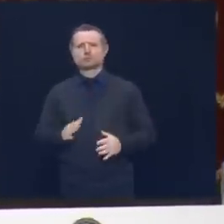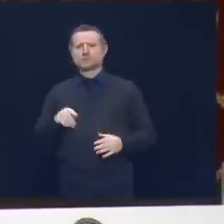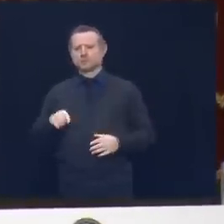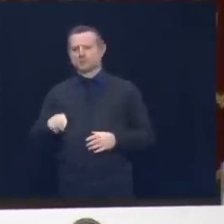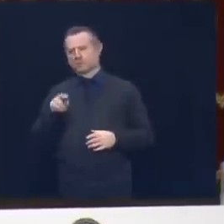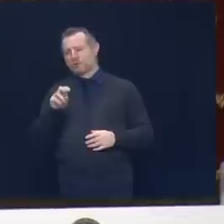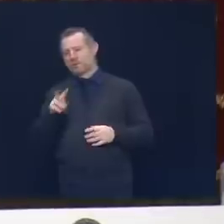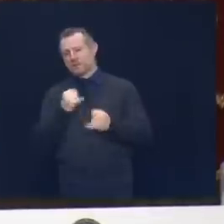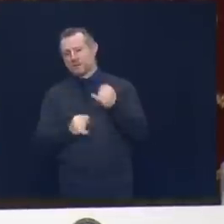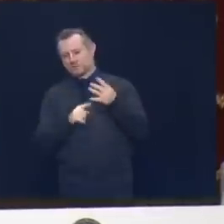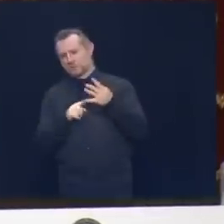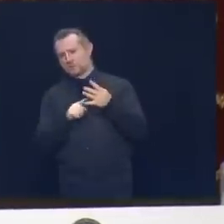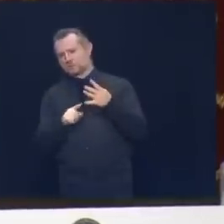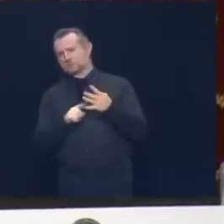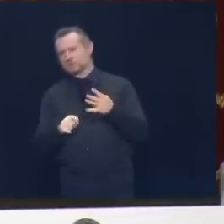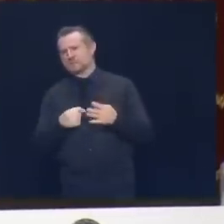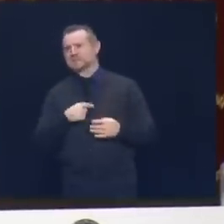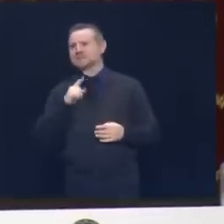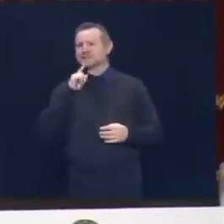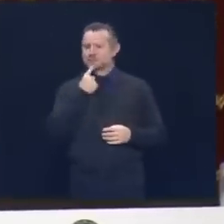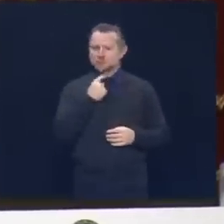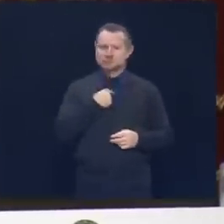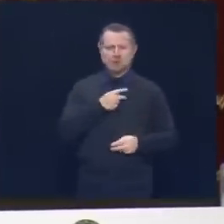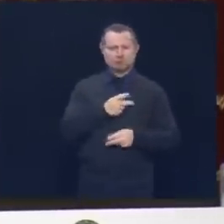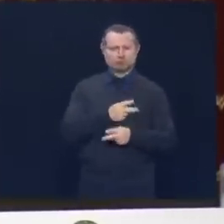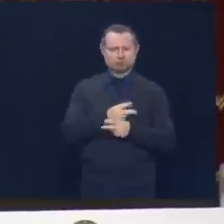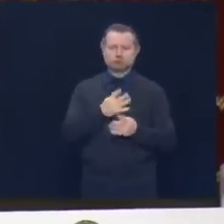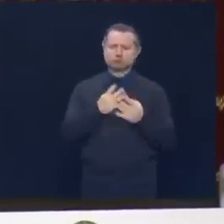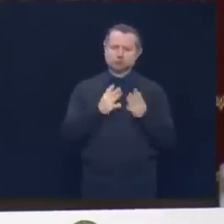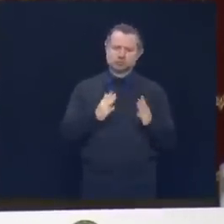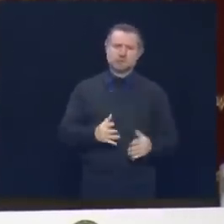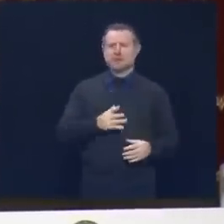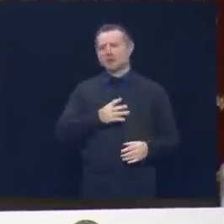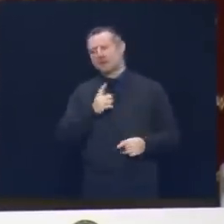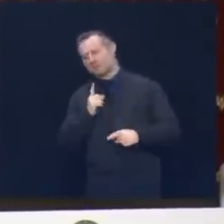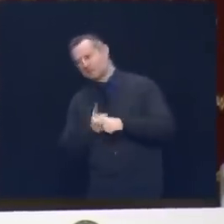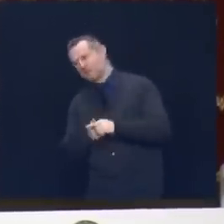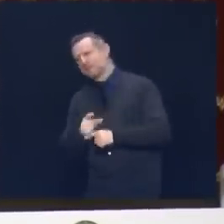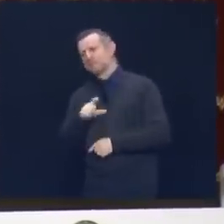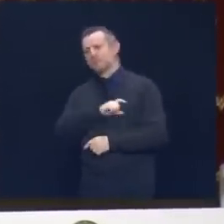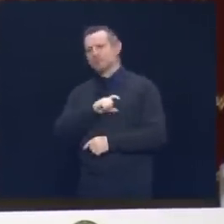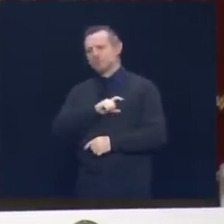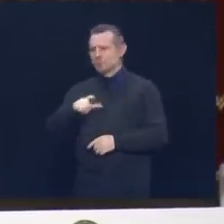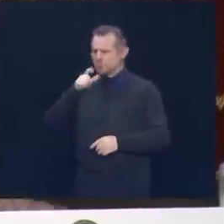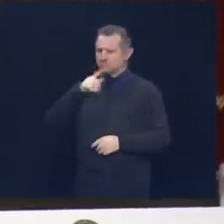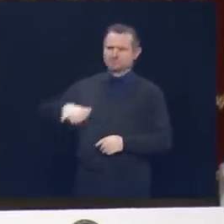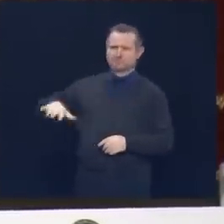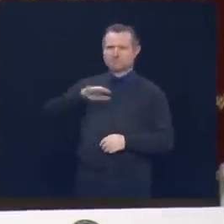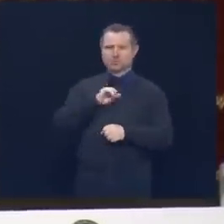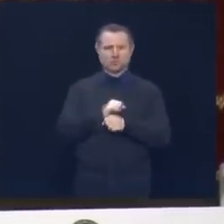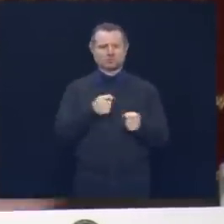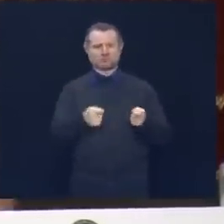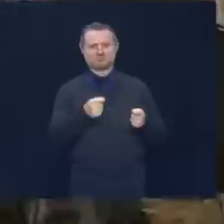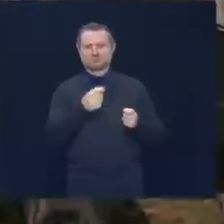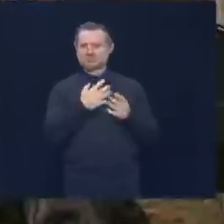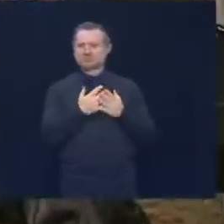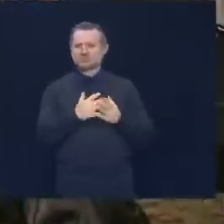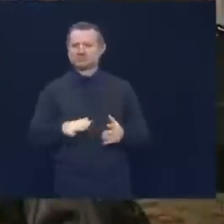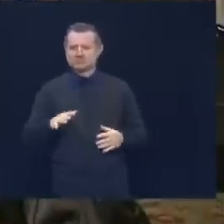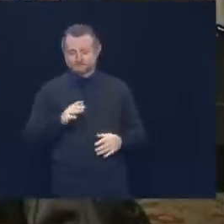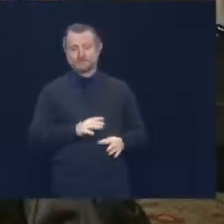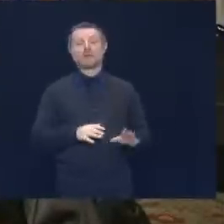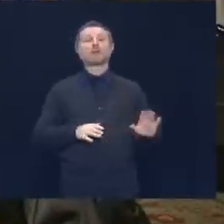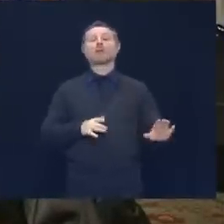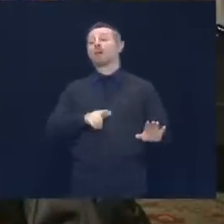taking the health and safety of both the prison population and the corrections officers as seriously as we could. But why, back